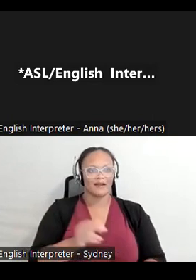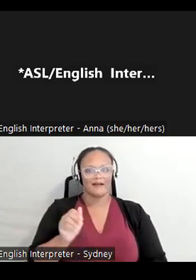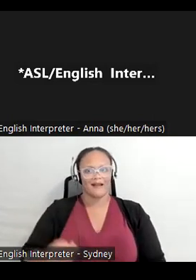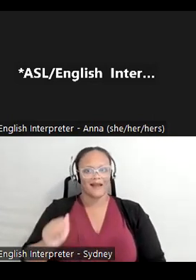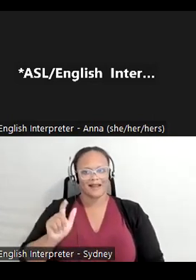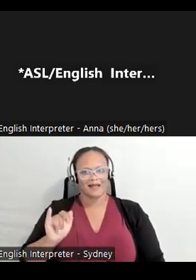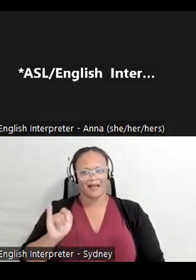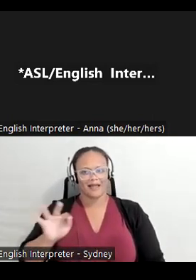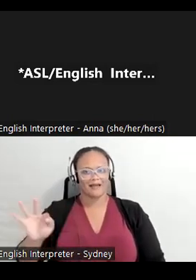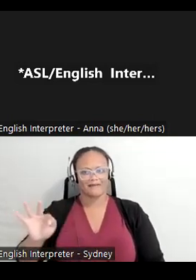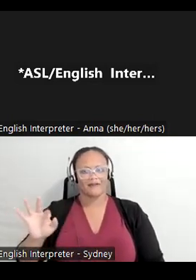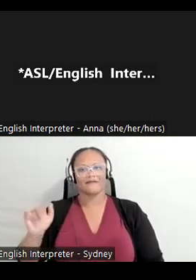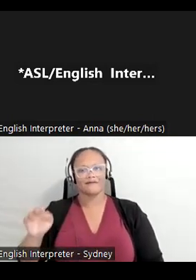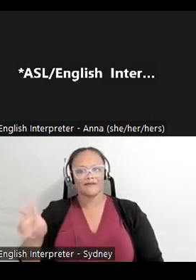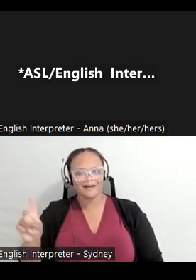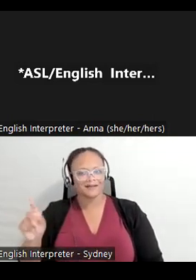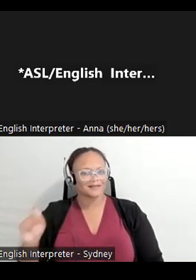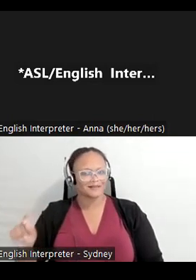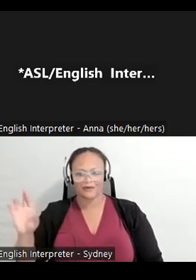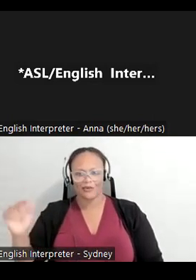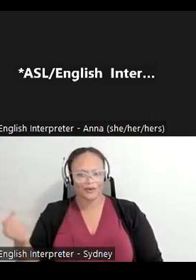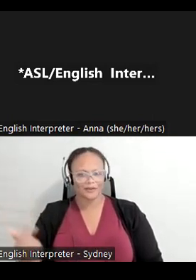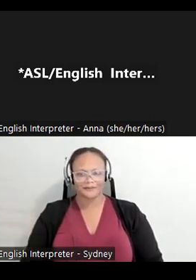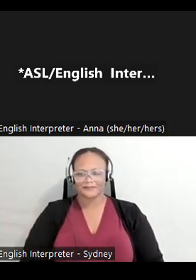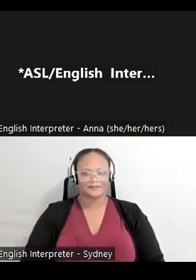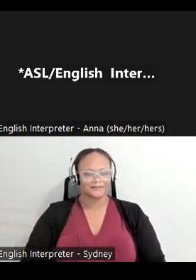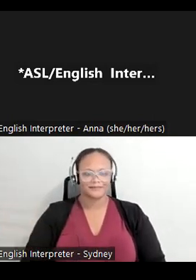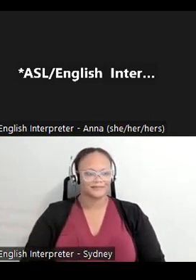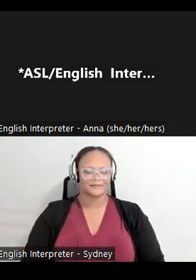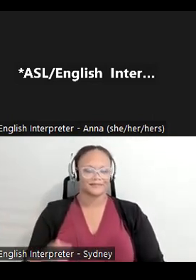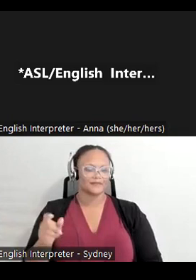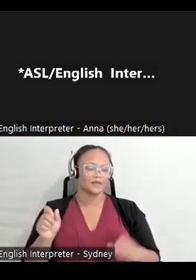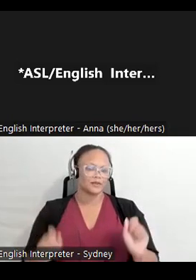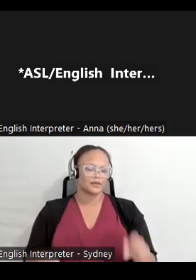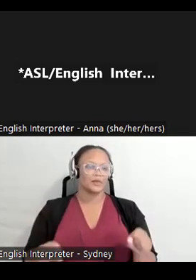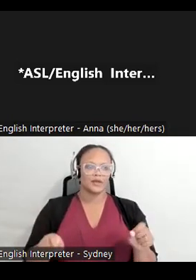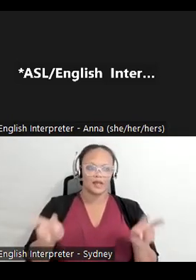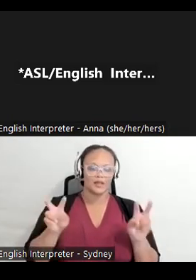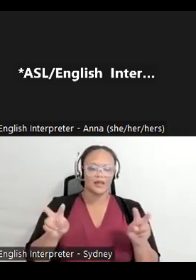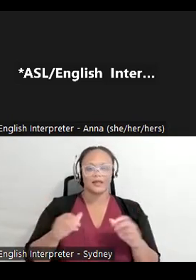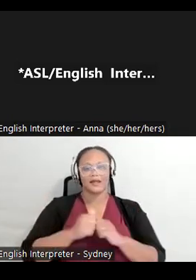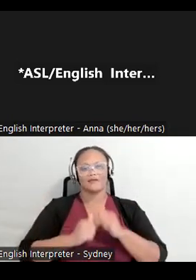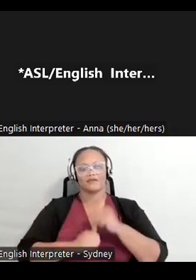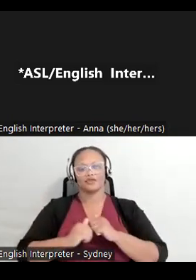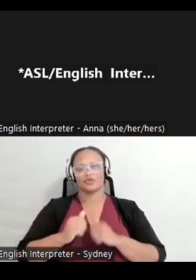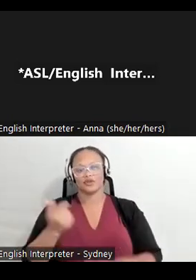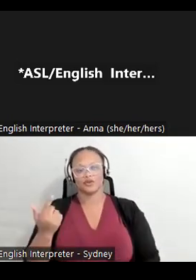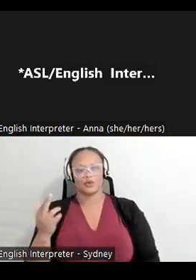LIIF fund.org. And last, you can visit the infrastructure grant website,